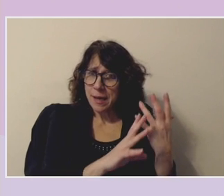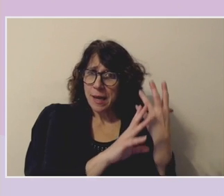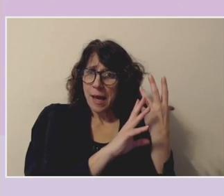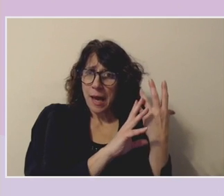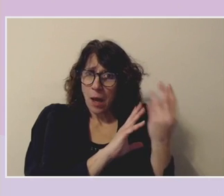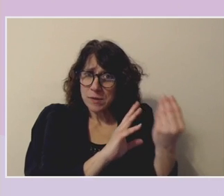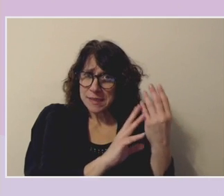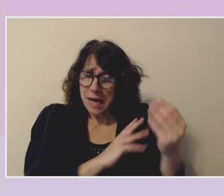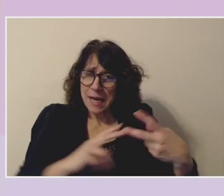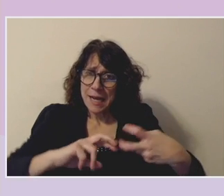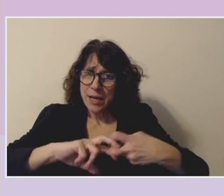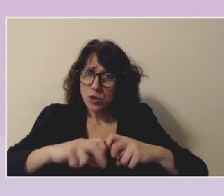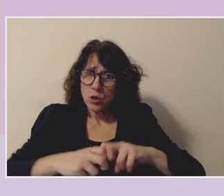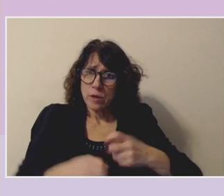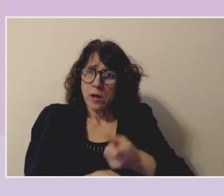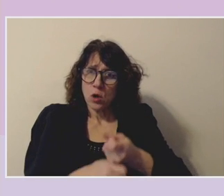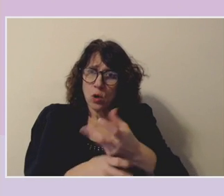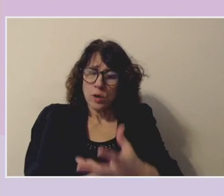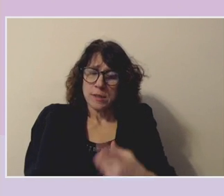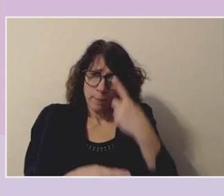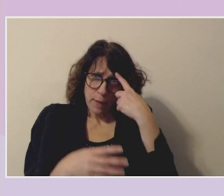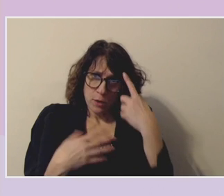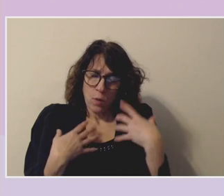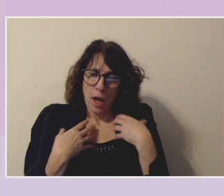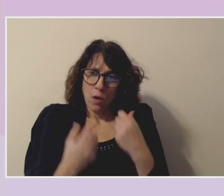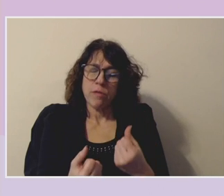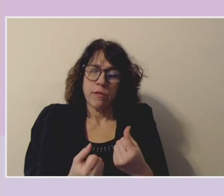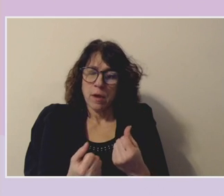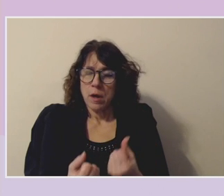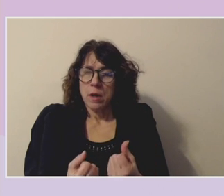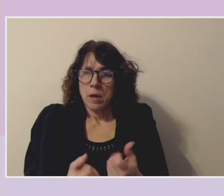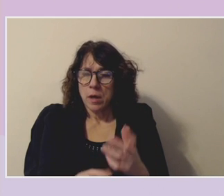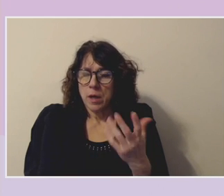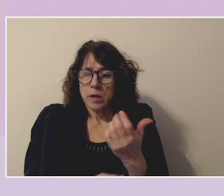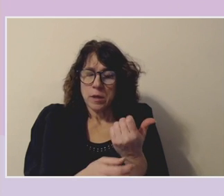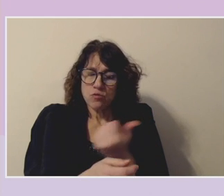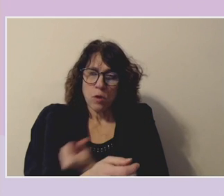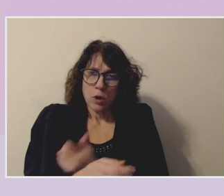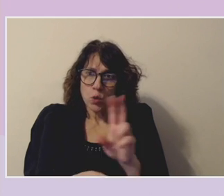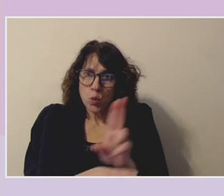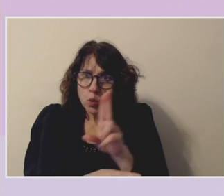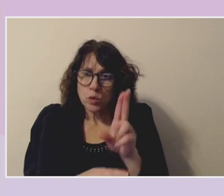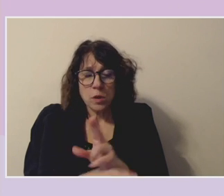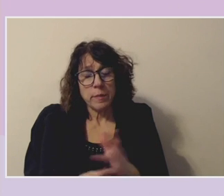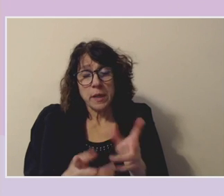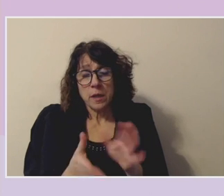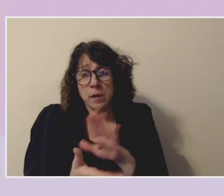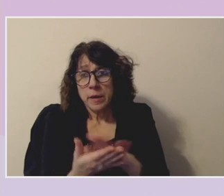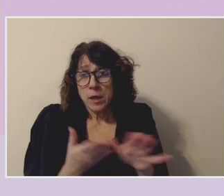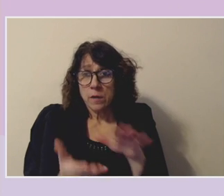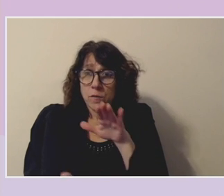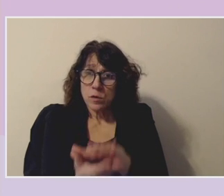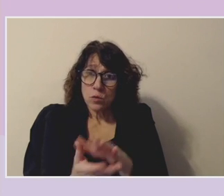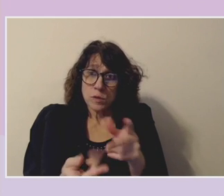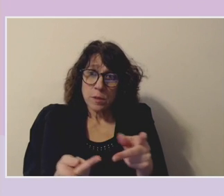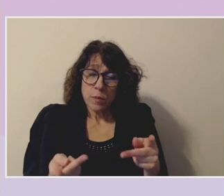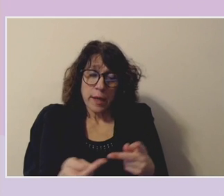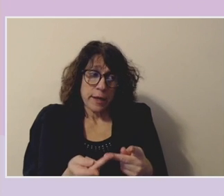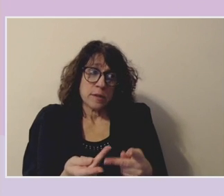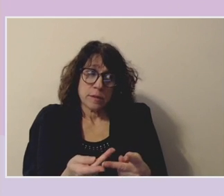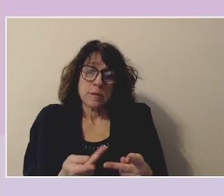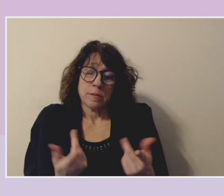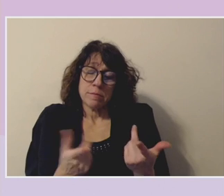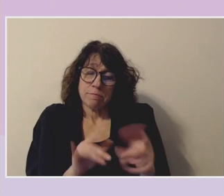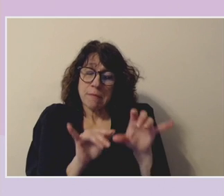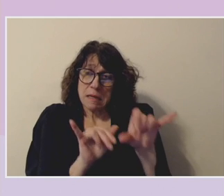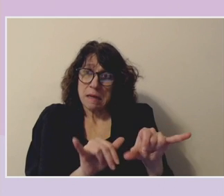are creating some of the mental health and substance use concerns. It'd be nice if school was a place, again, where they spend a huge amount of their time, a place that was safe